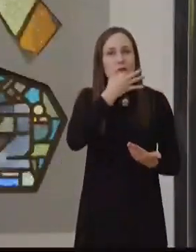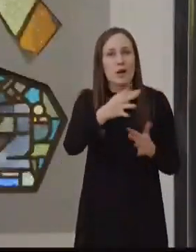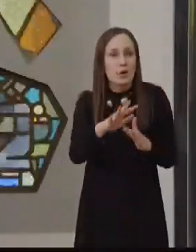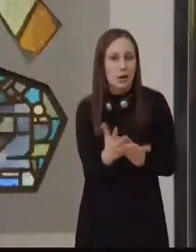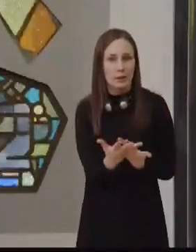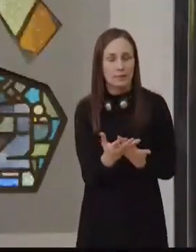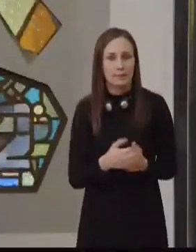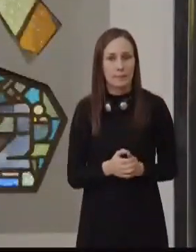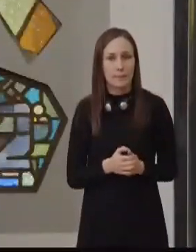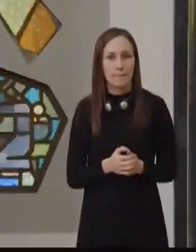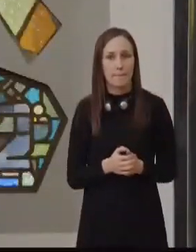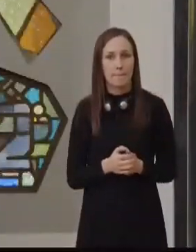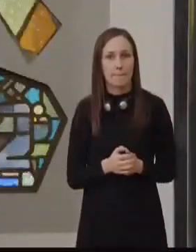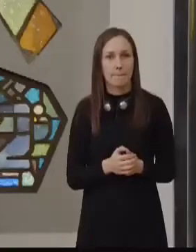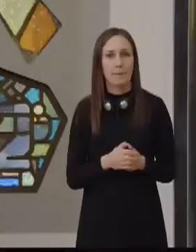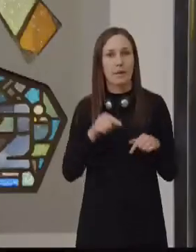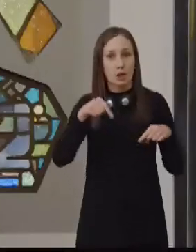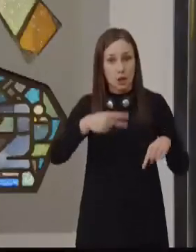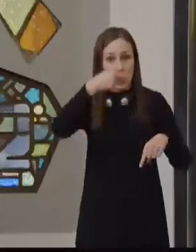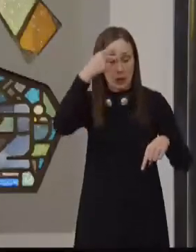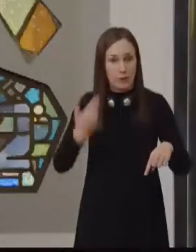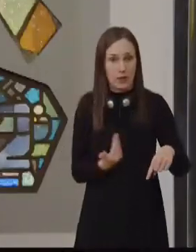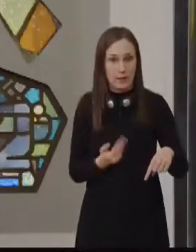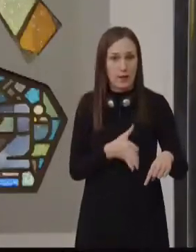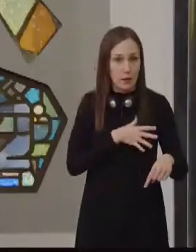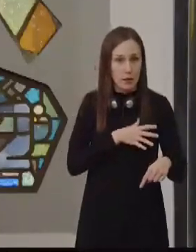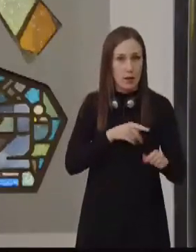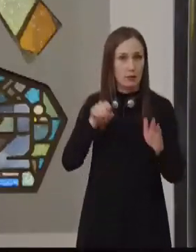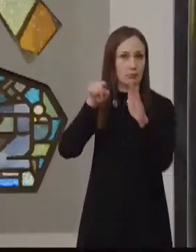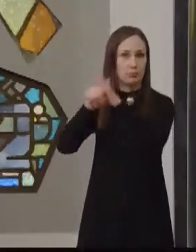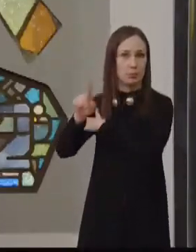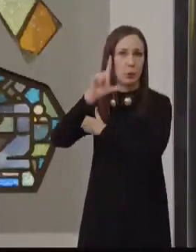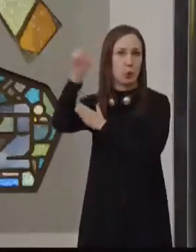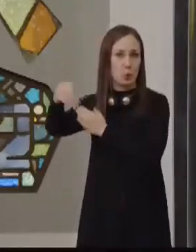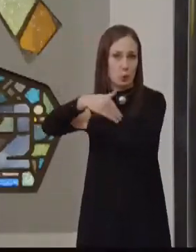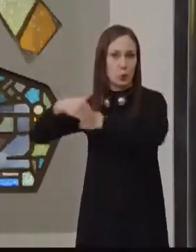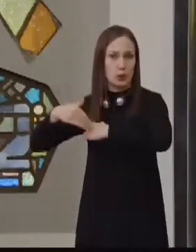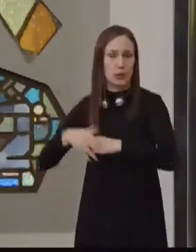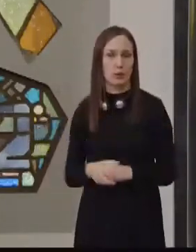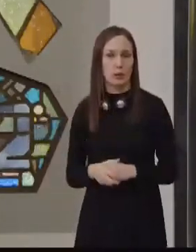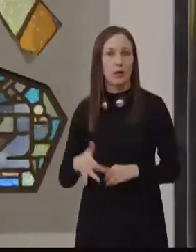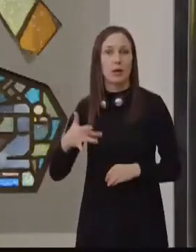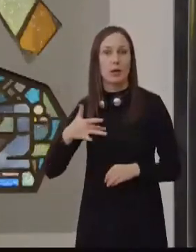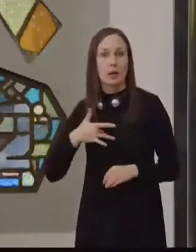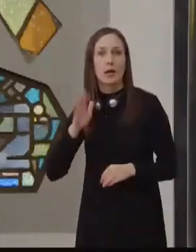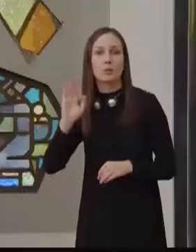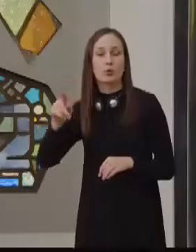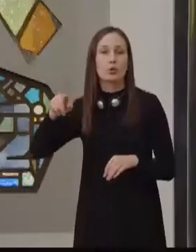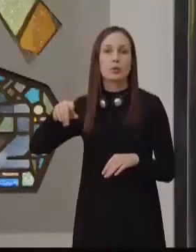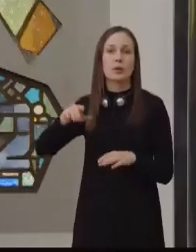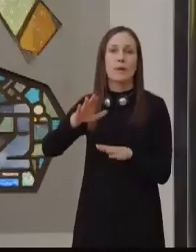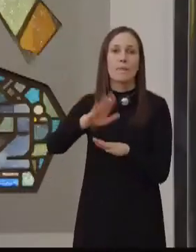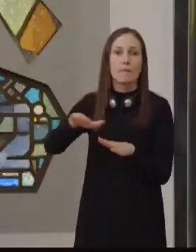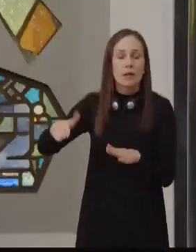to wait, and they say it's straightforwardly that if we cannot live here in Lithuania, then we'd